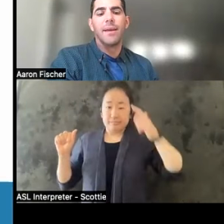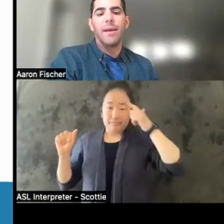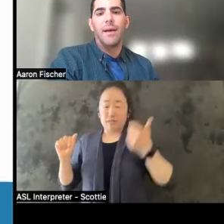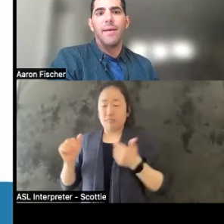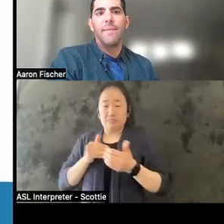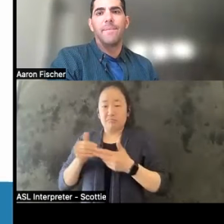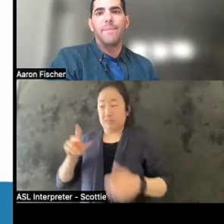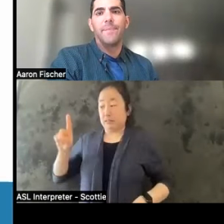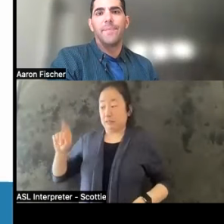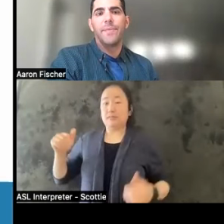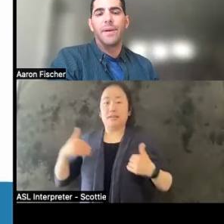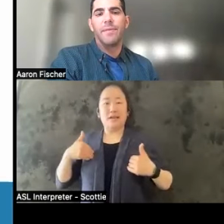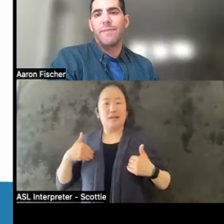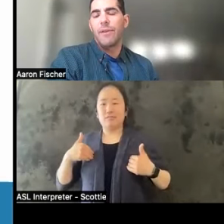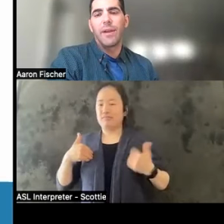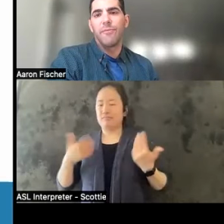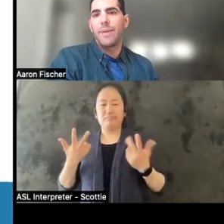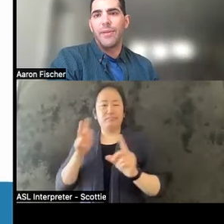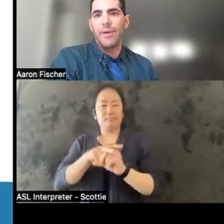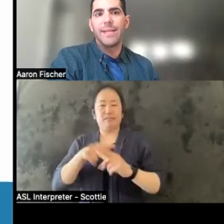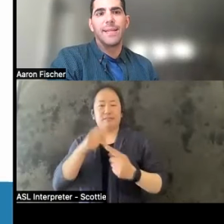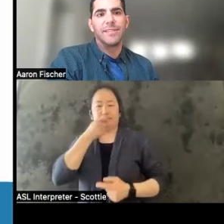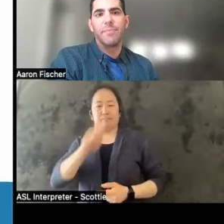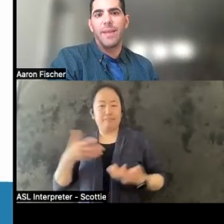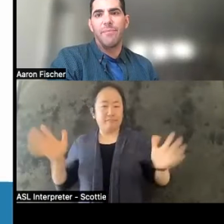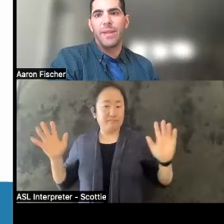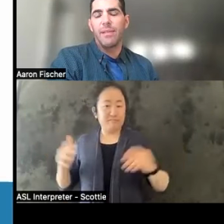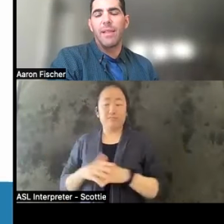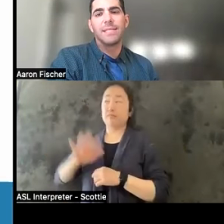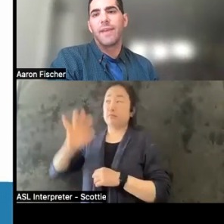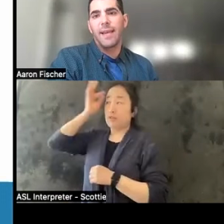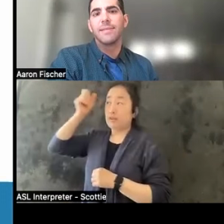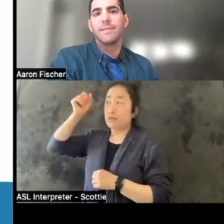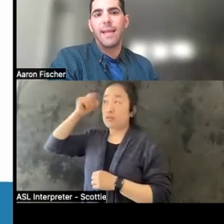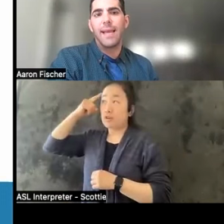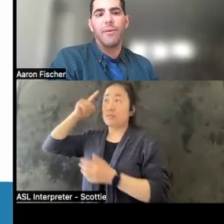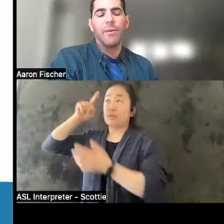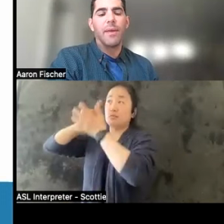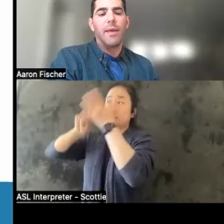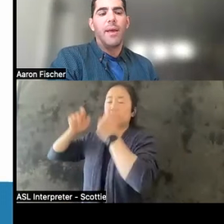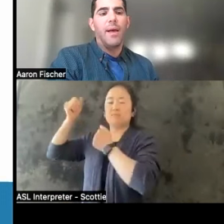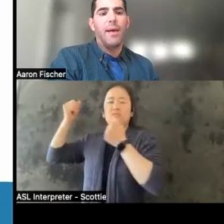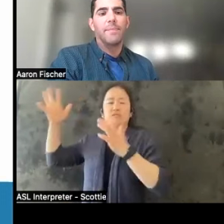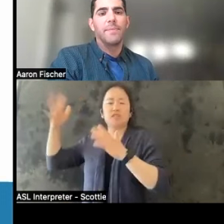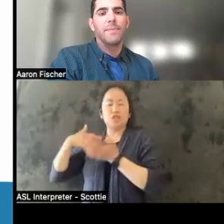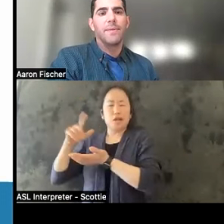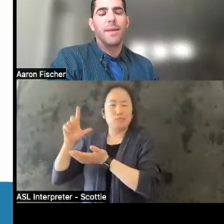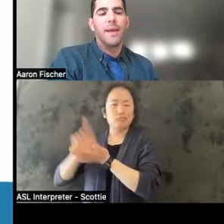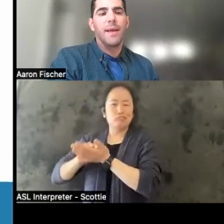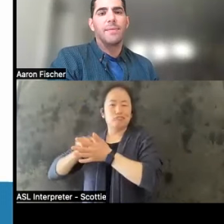And the federal government and other entities have put out lots of guidance on how